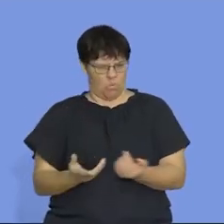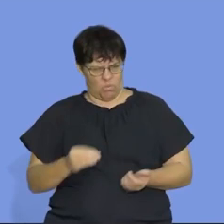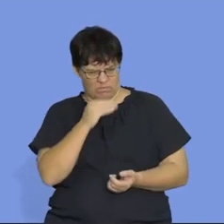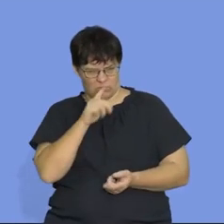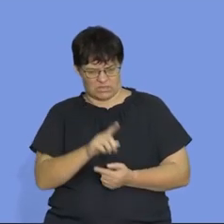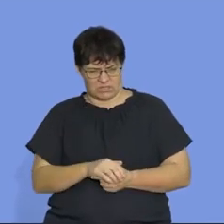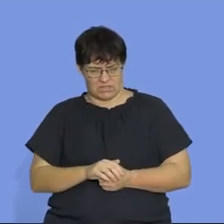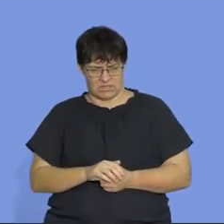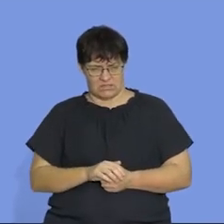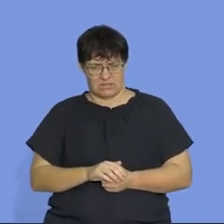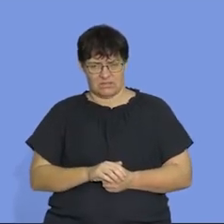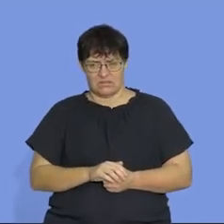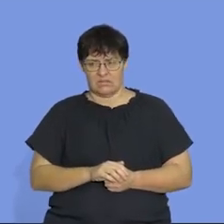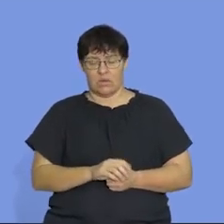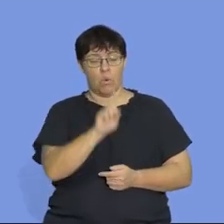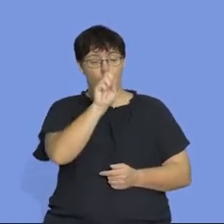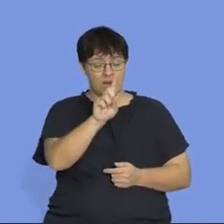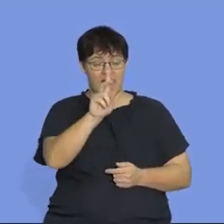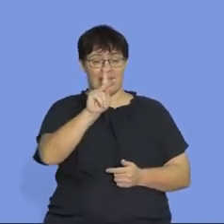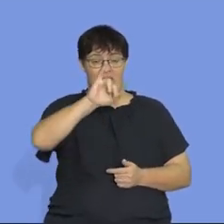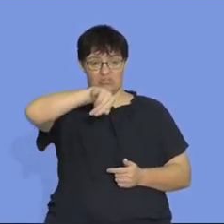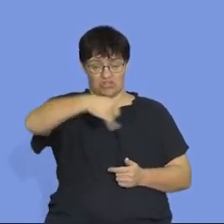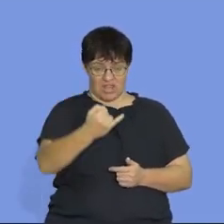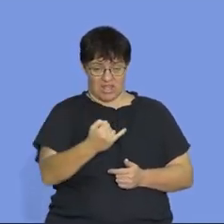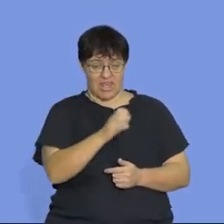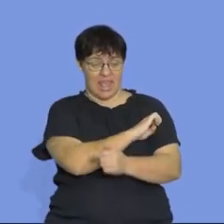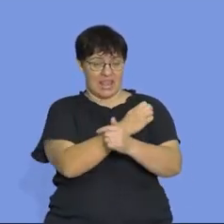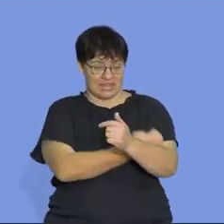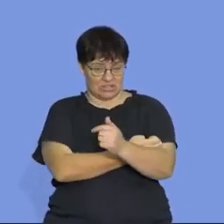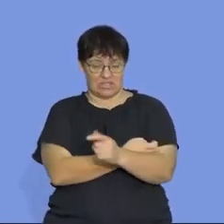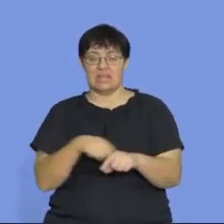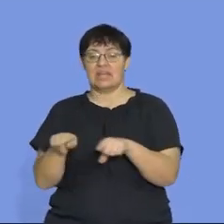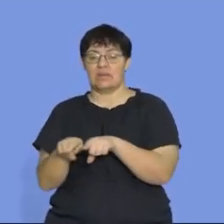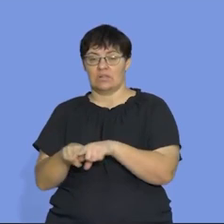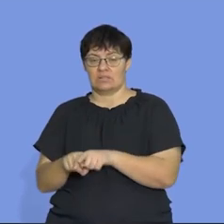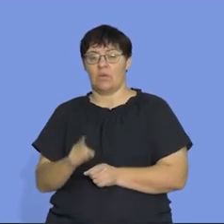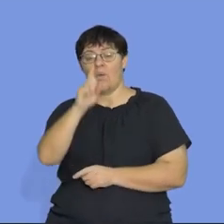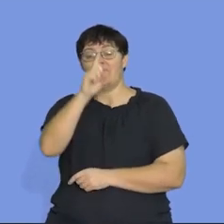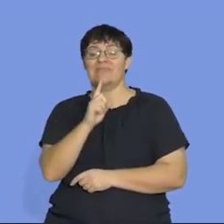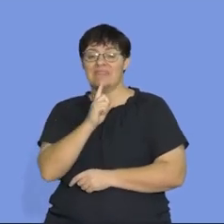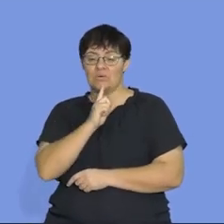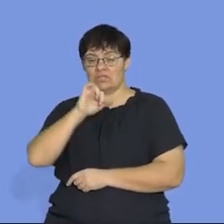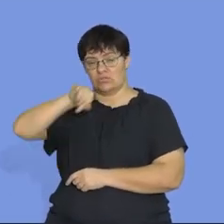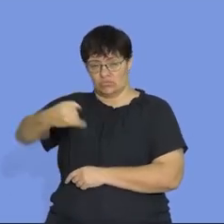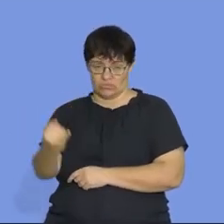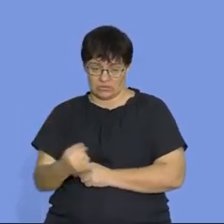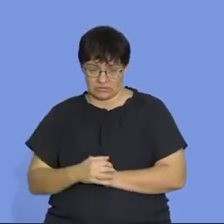1 kilojoule of energy is equals to 1,000 joules,